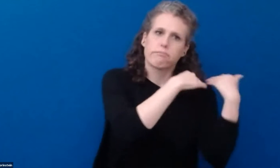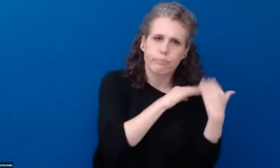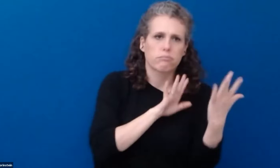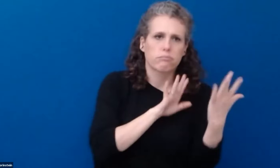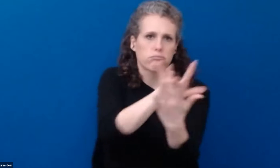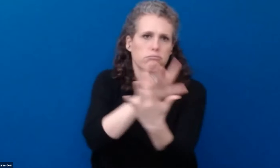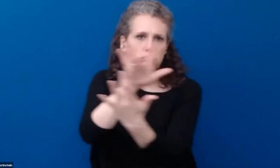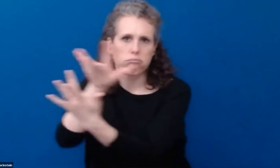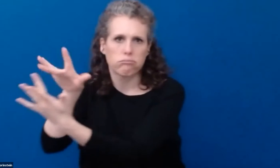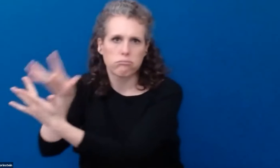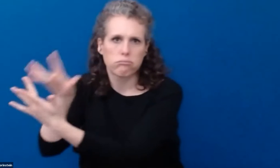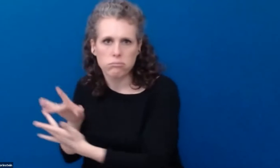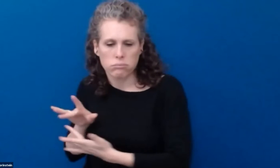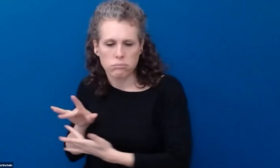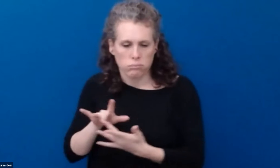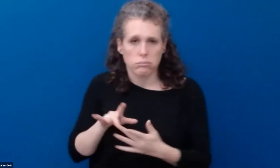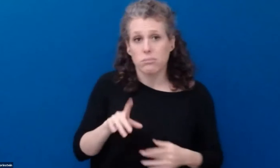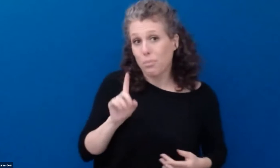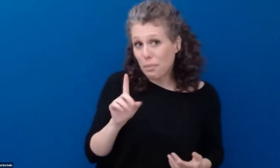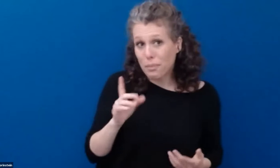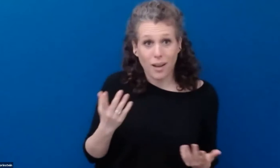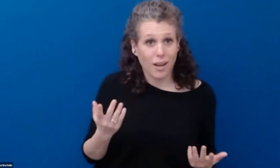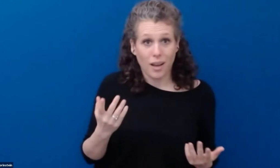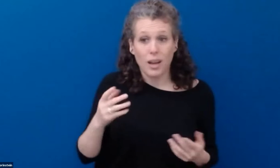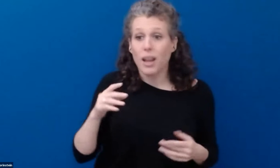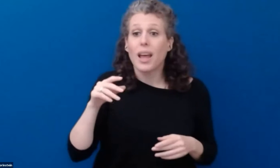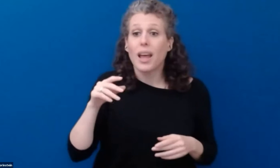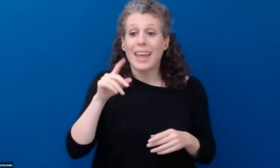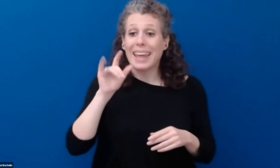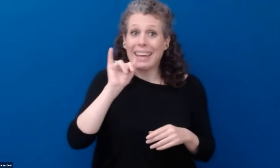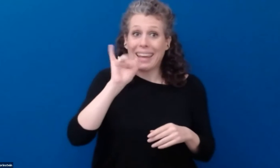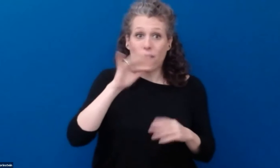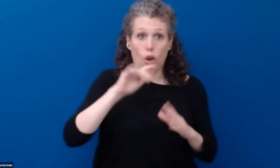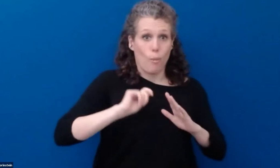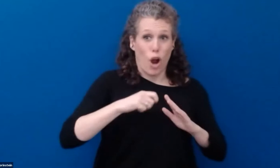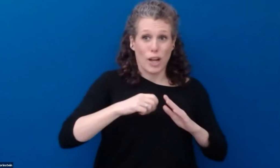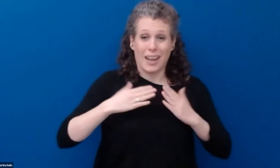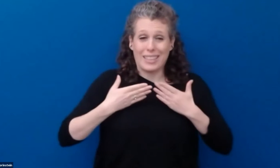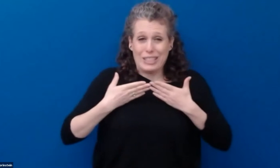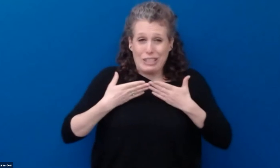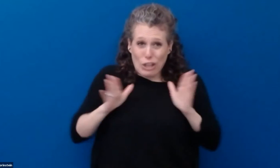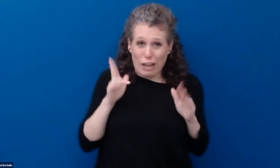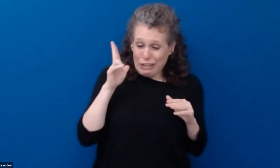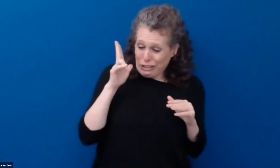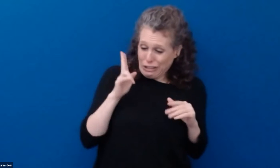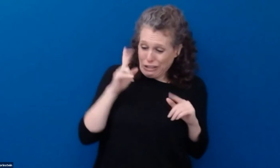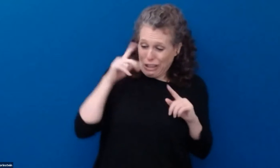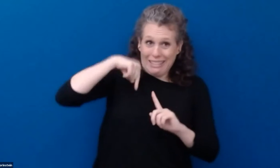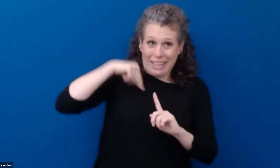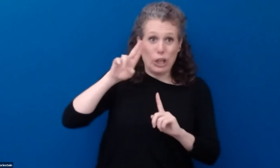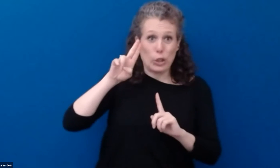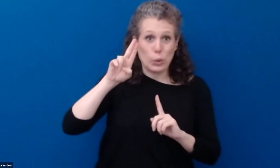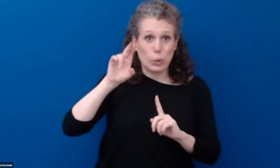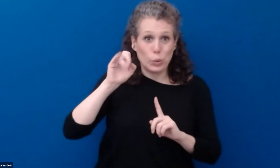right. But if there are a common ownership from the beginning, users are already involved